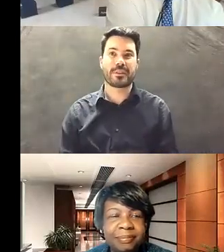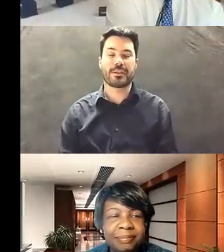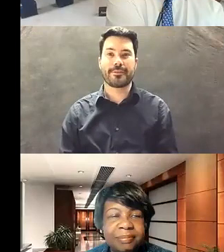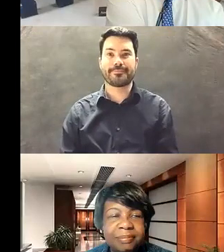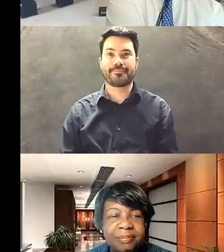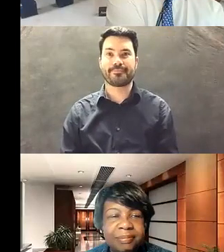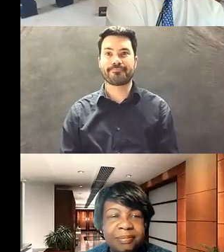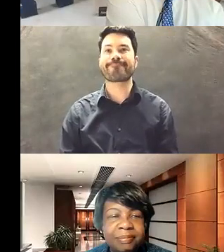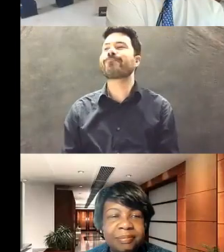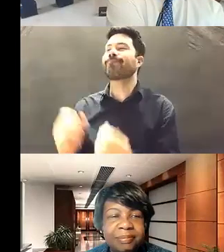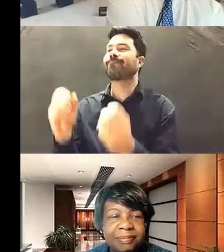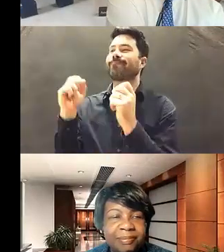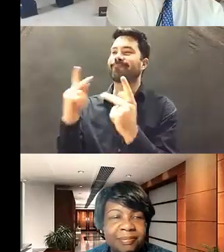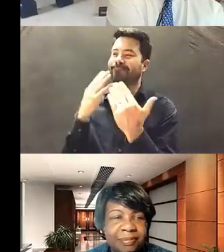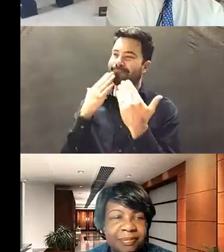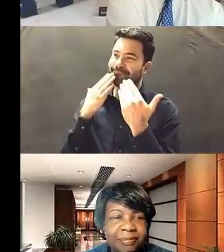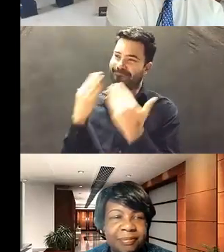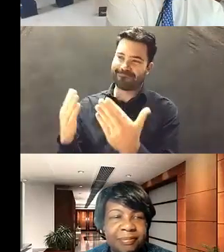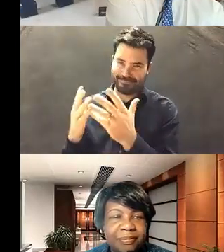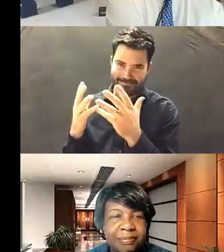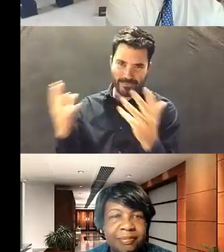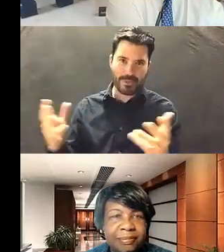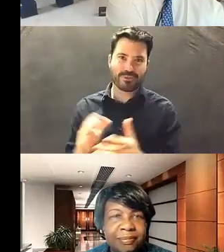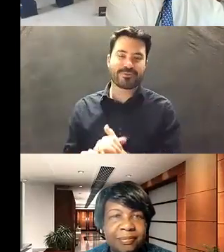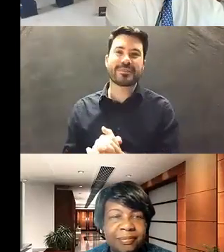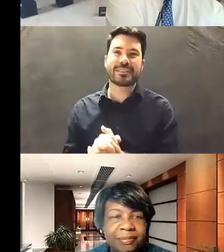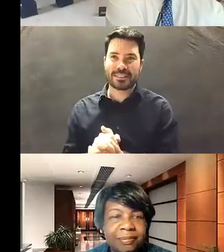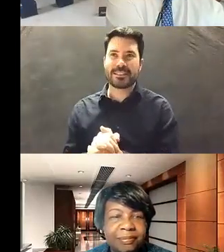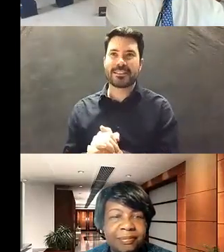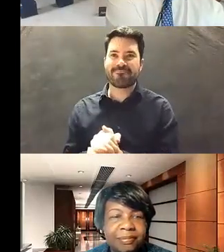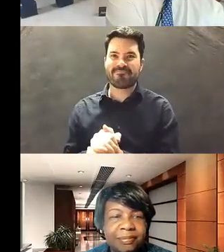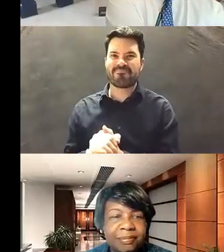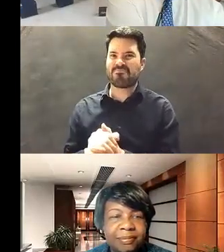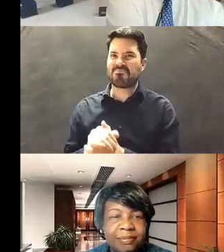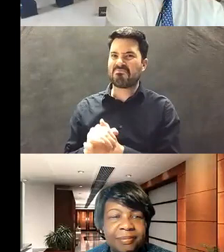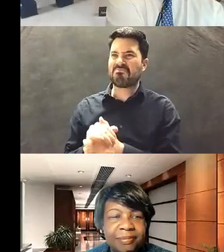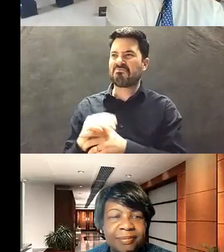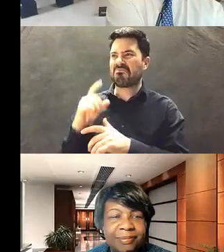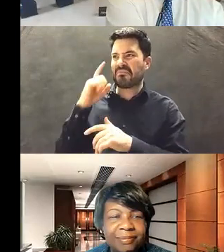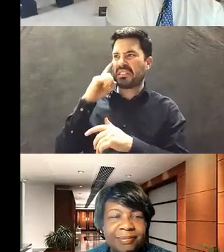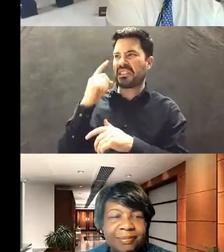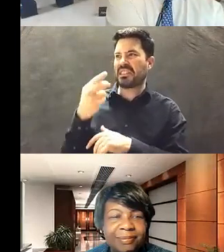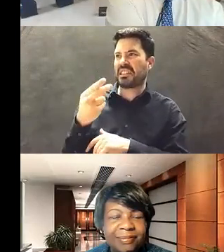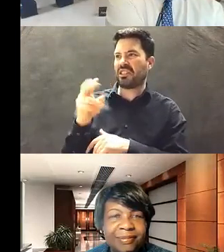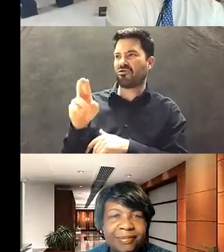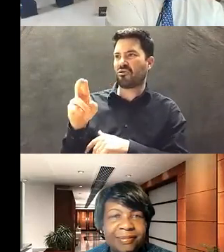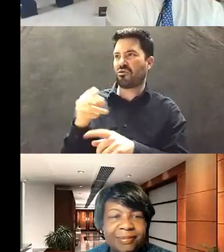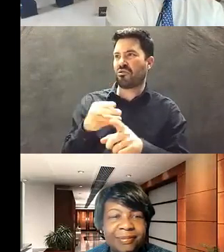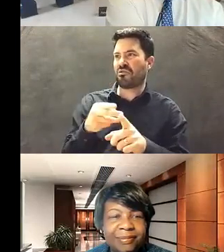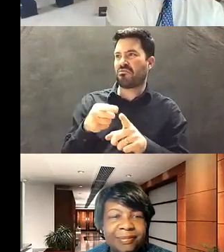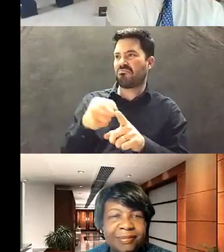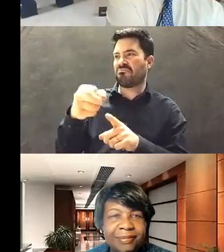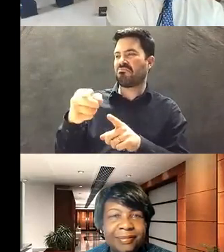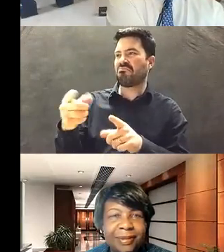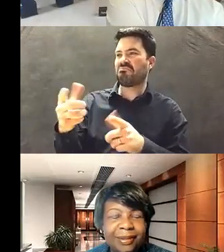Thank you very much, Dee. I think that those are all of the HR questions for